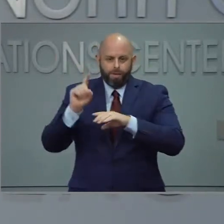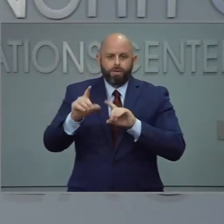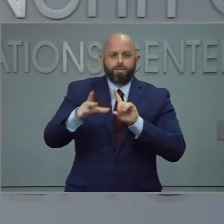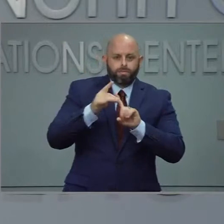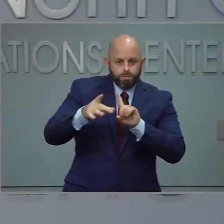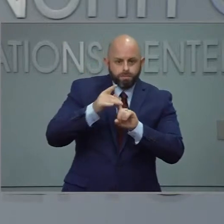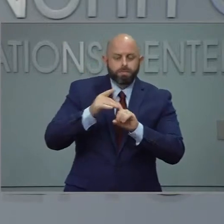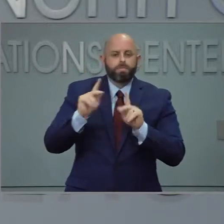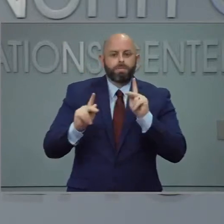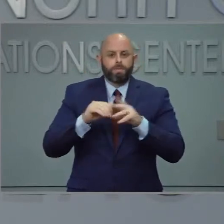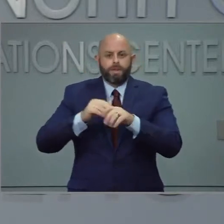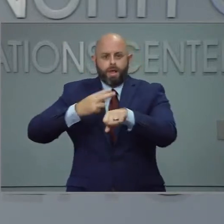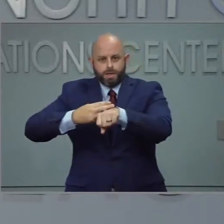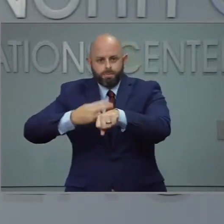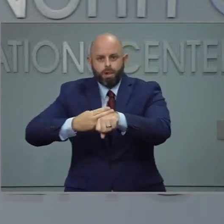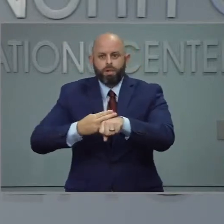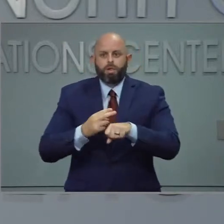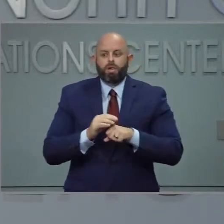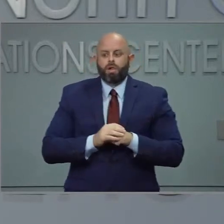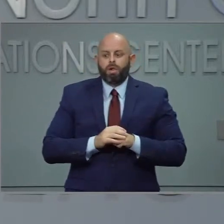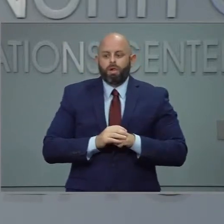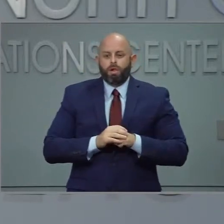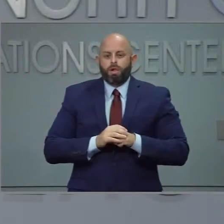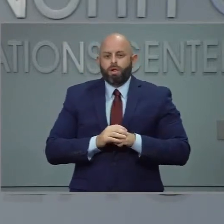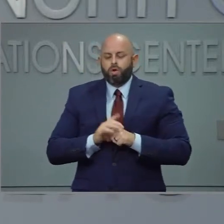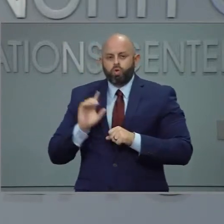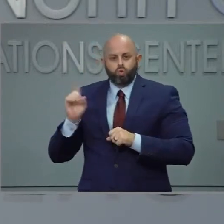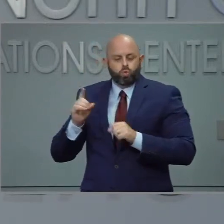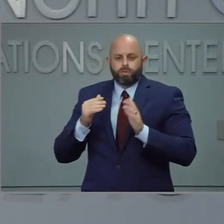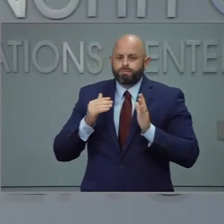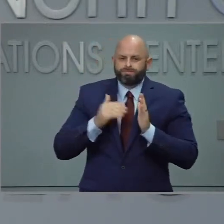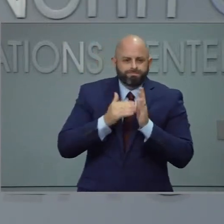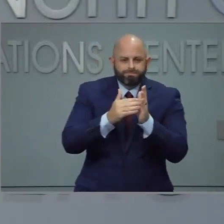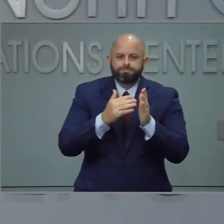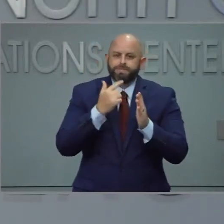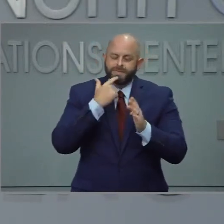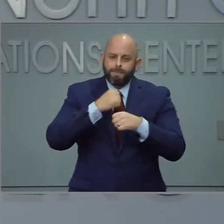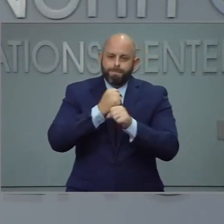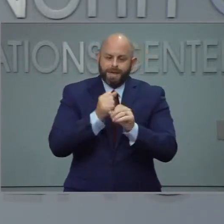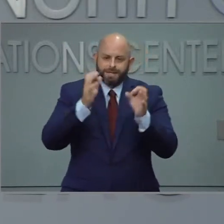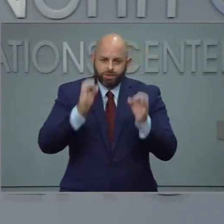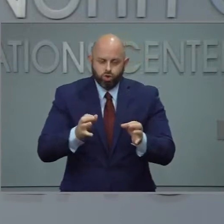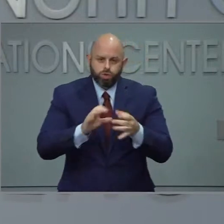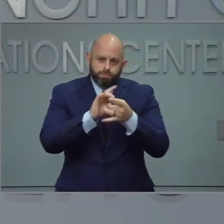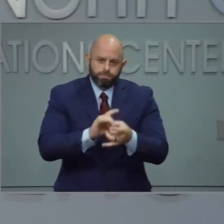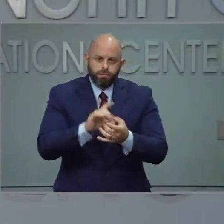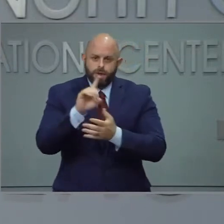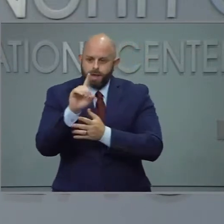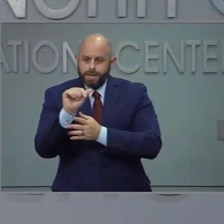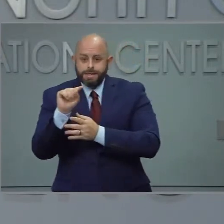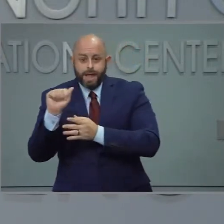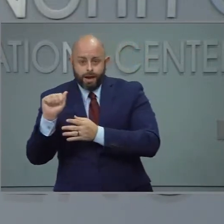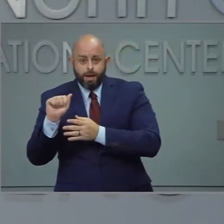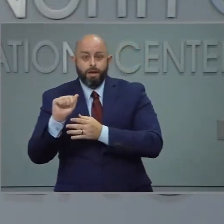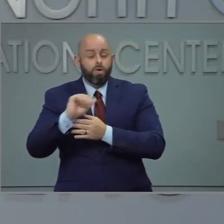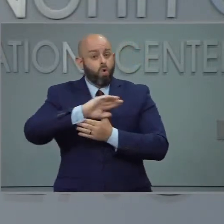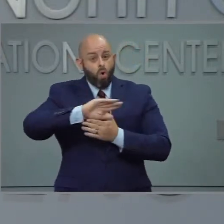hospitalizations. You've repeatedly said you're making data-driven decisions at a time when all metrics are showing the